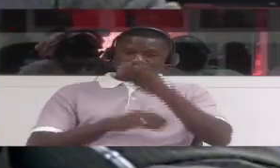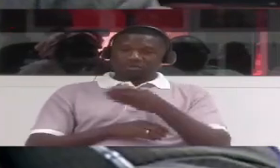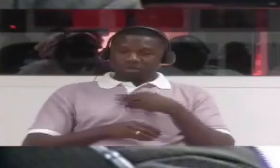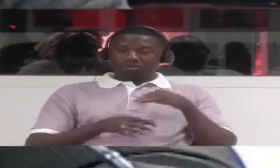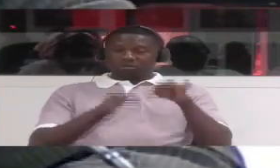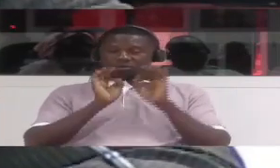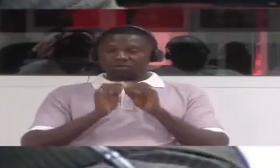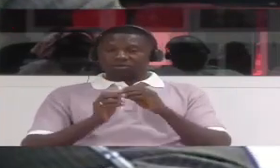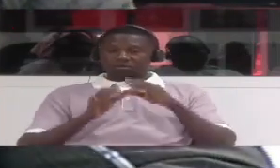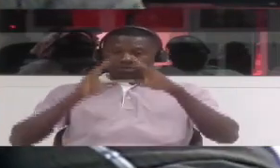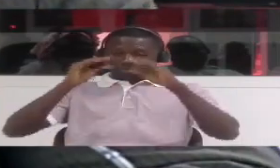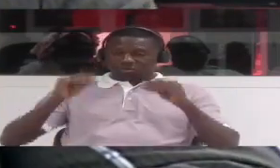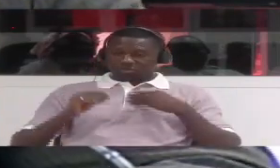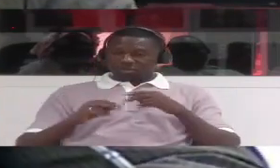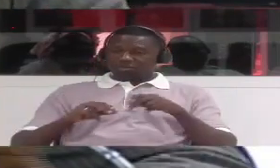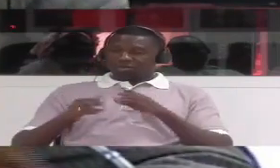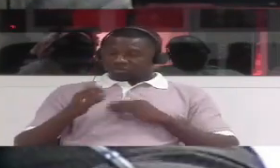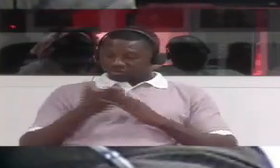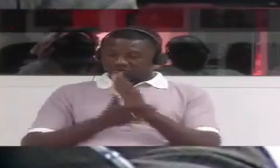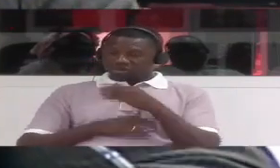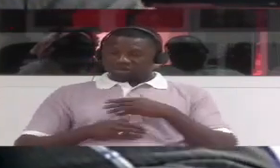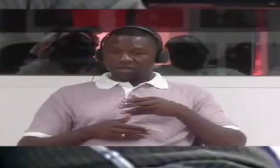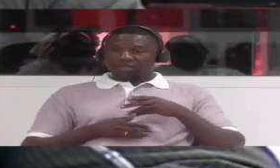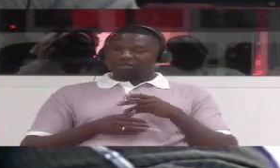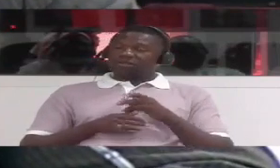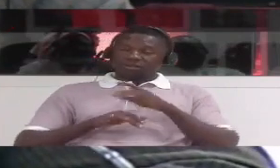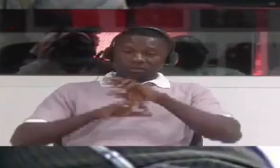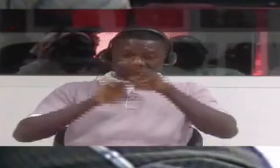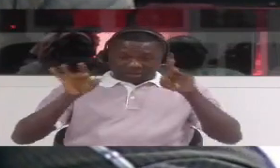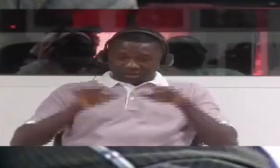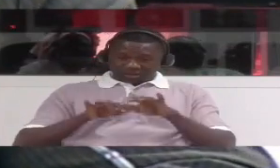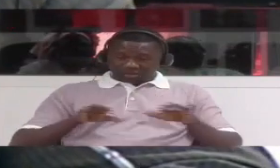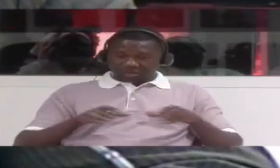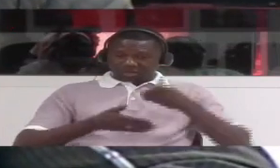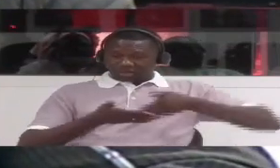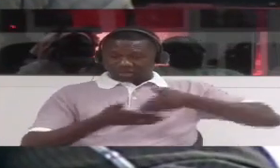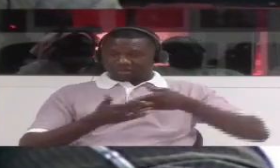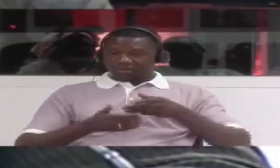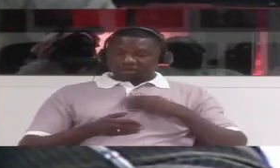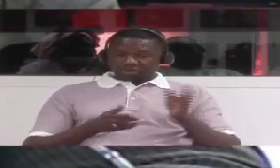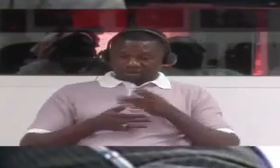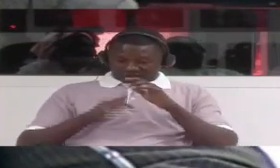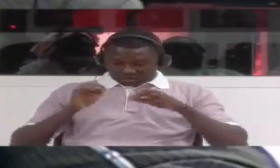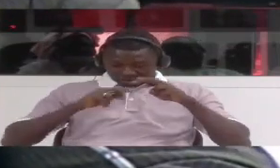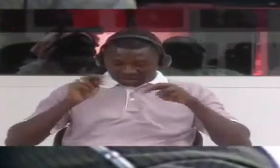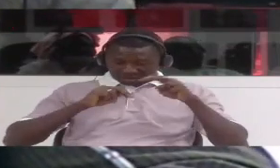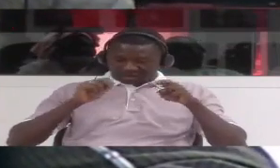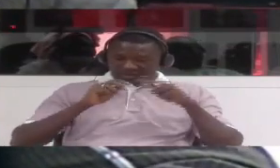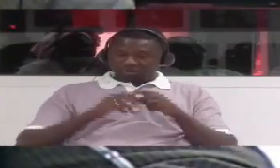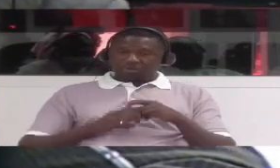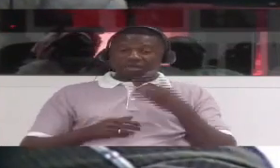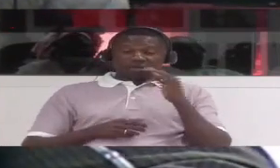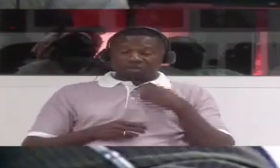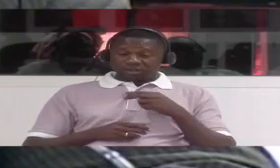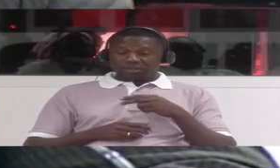a room where they went through my email address. They asked me to, open my email. I did that. And they went through, even the mails I trust. I